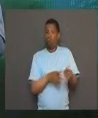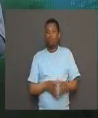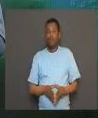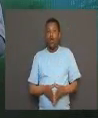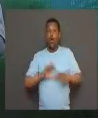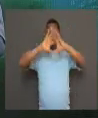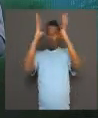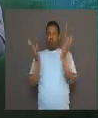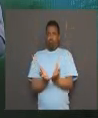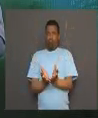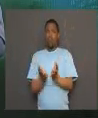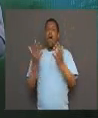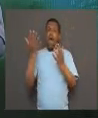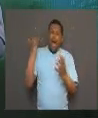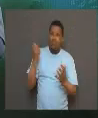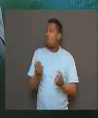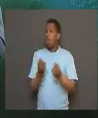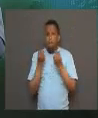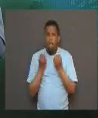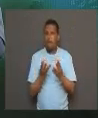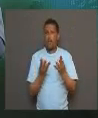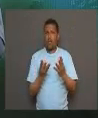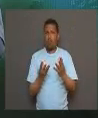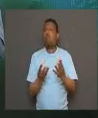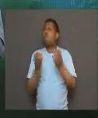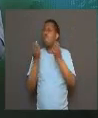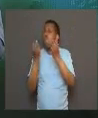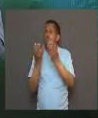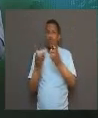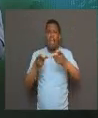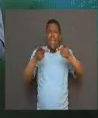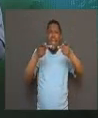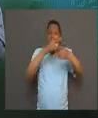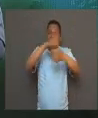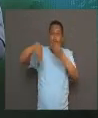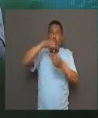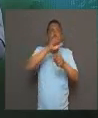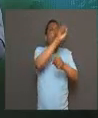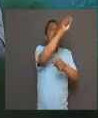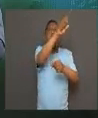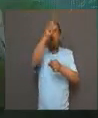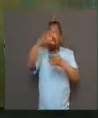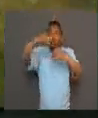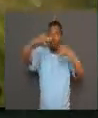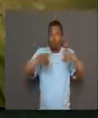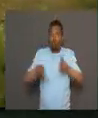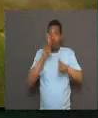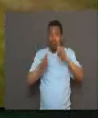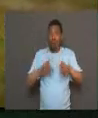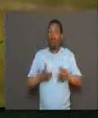The world has many more areas which are sparsely populated.